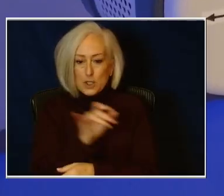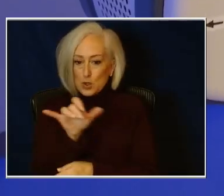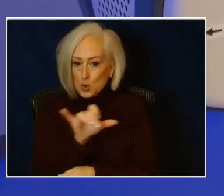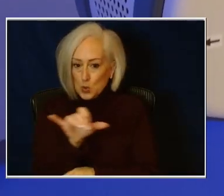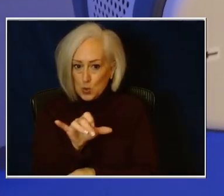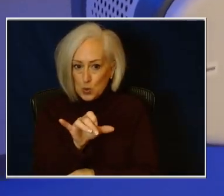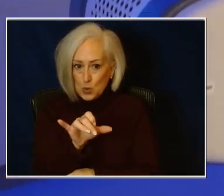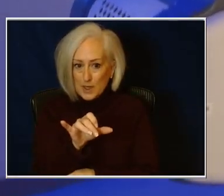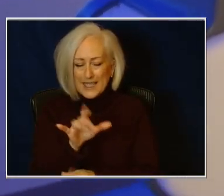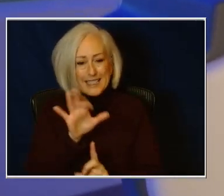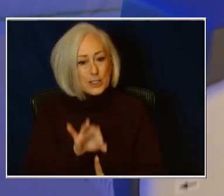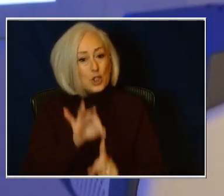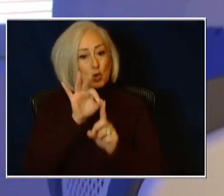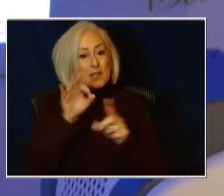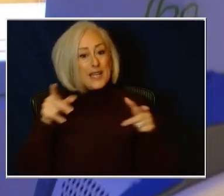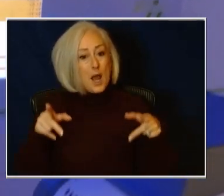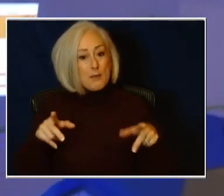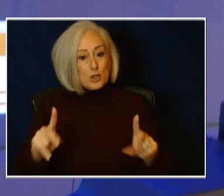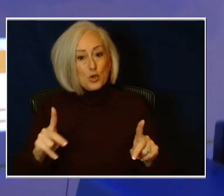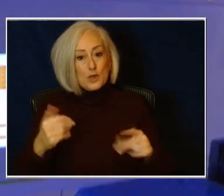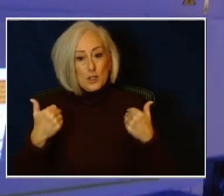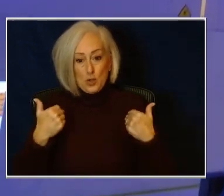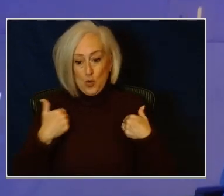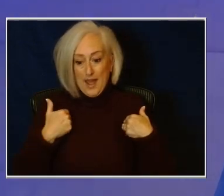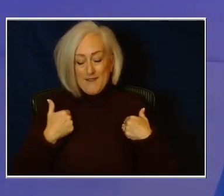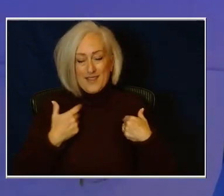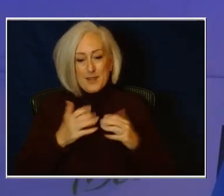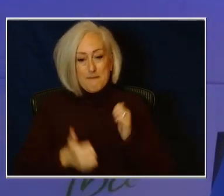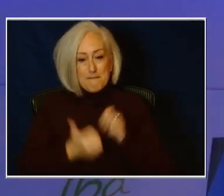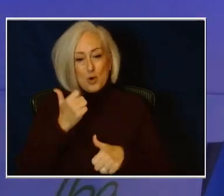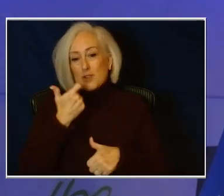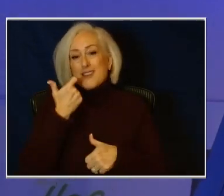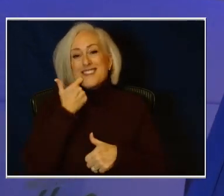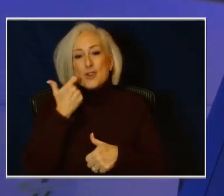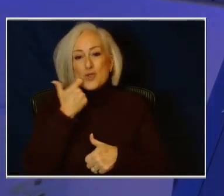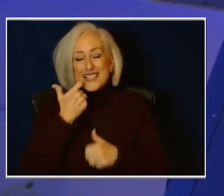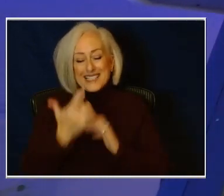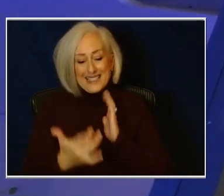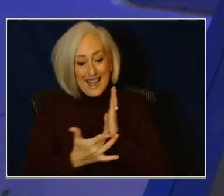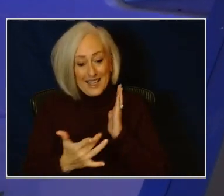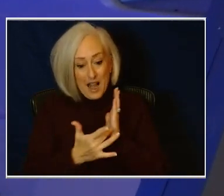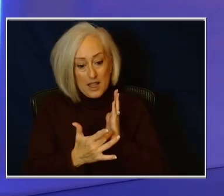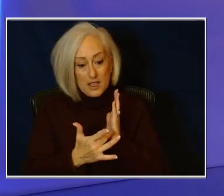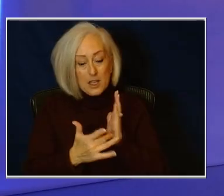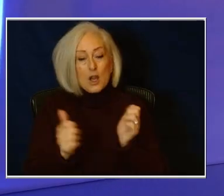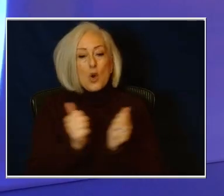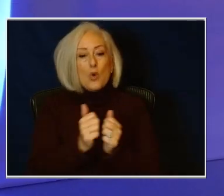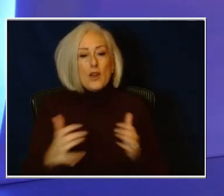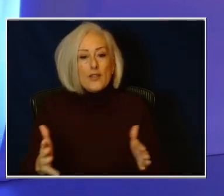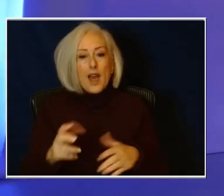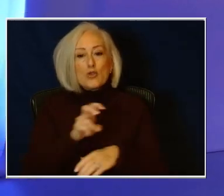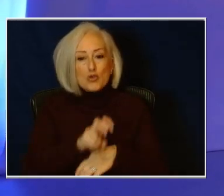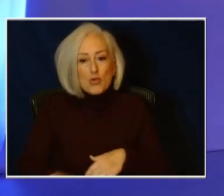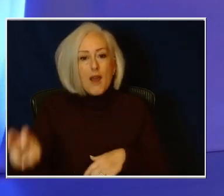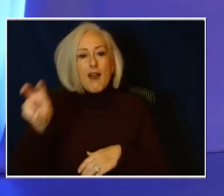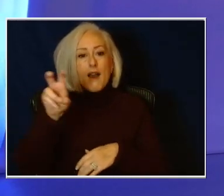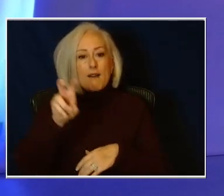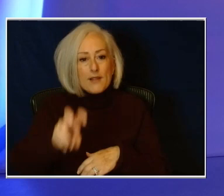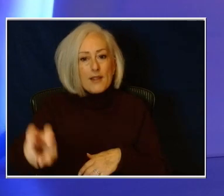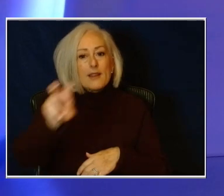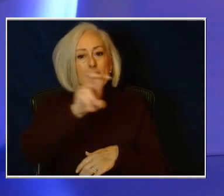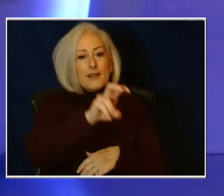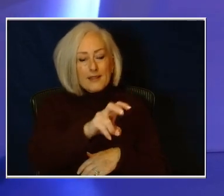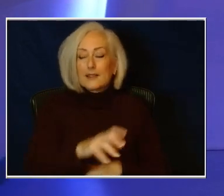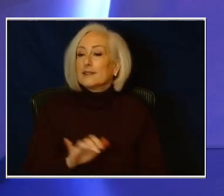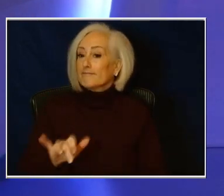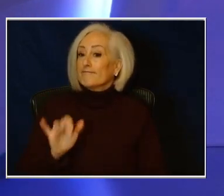to access this latest technology without having to travel to out of state, several hundred miles away to get this treatment. And that's a big deal to be able to get that done. In fact, I